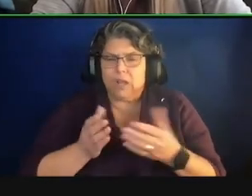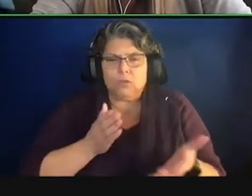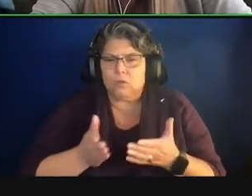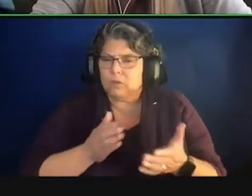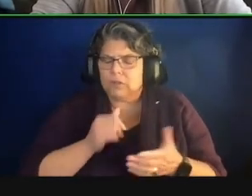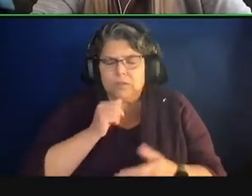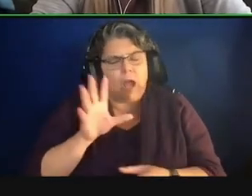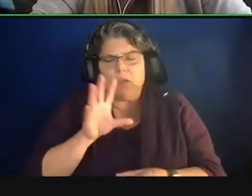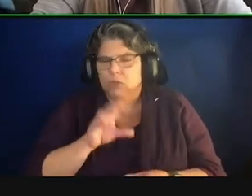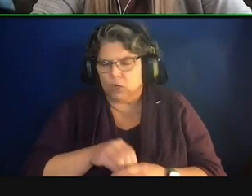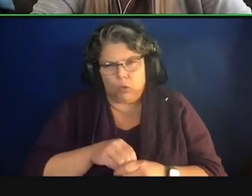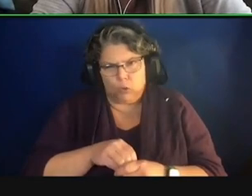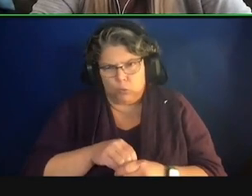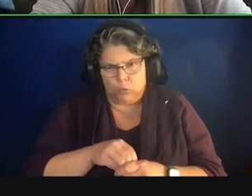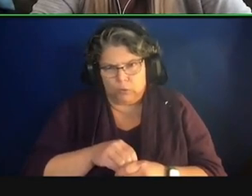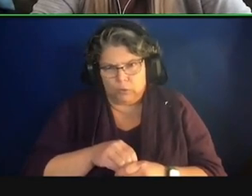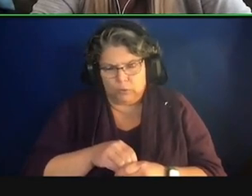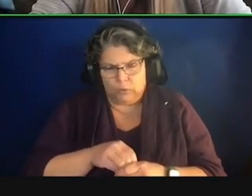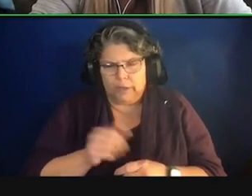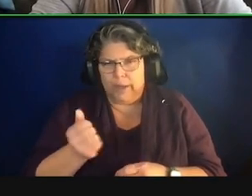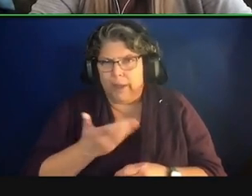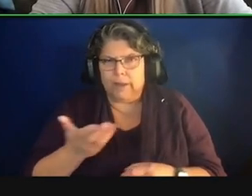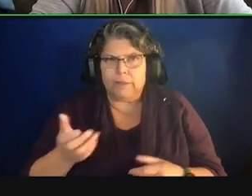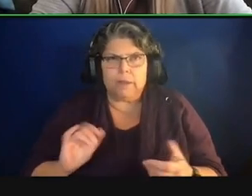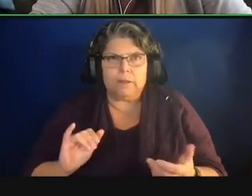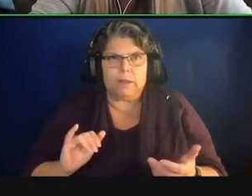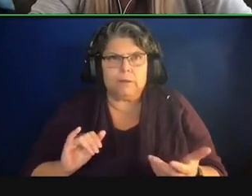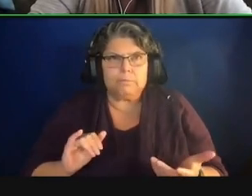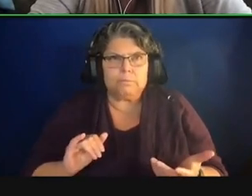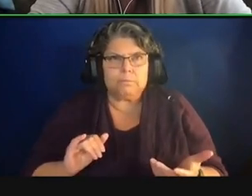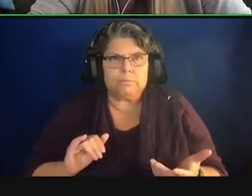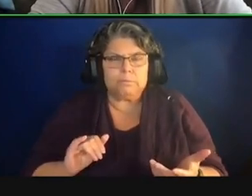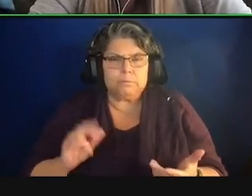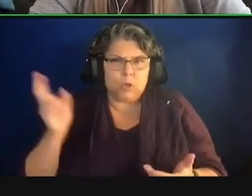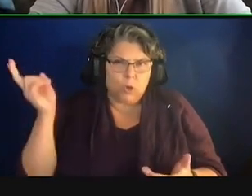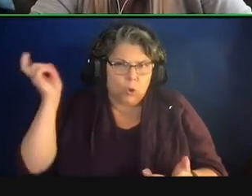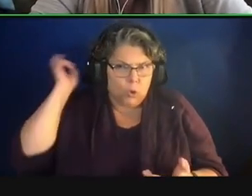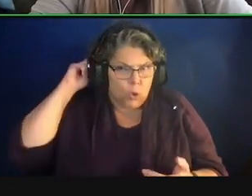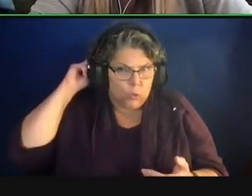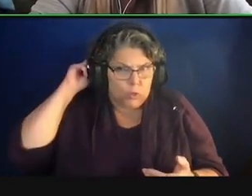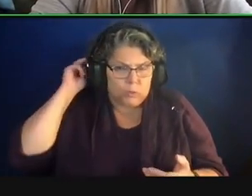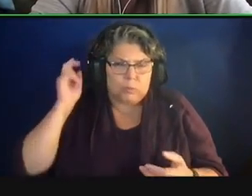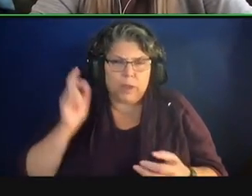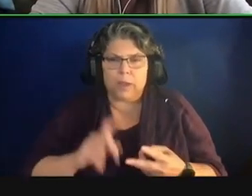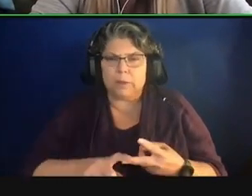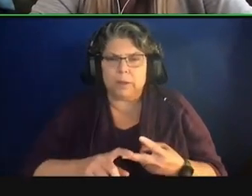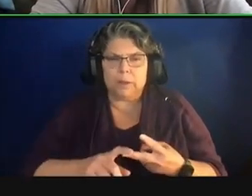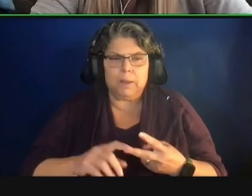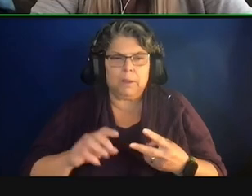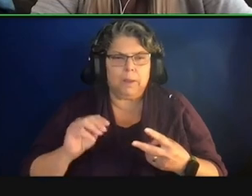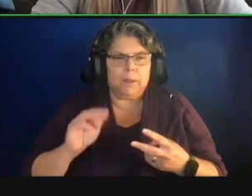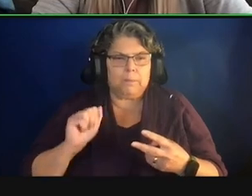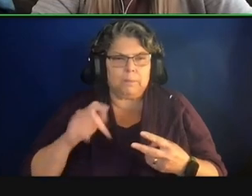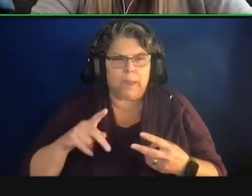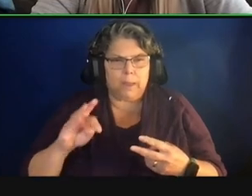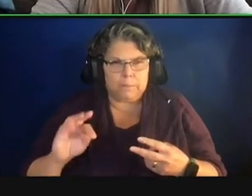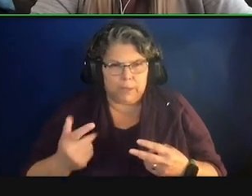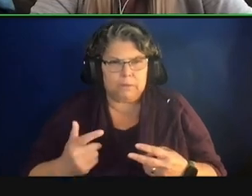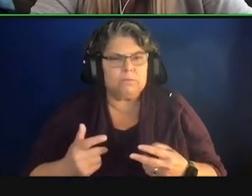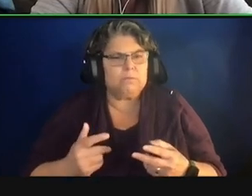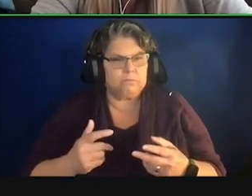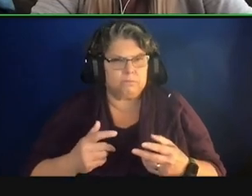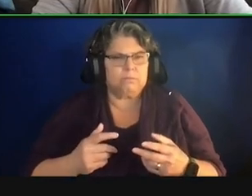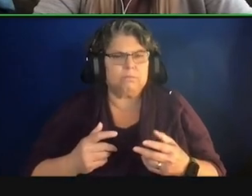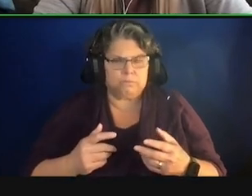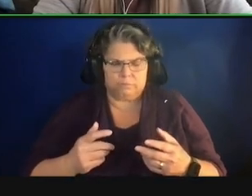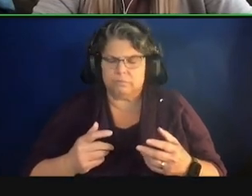include anything related to cochlear implant mapping. So the law does explicitly state